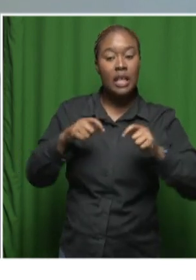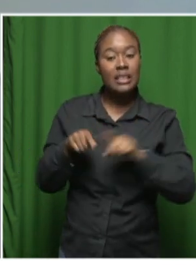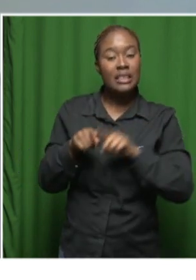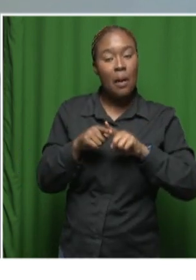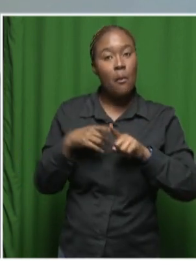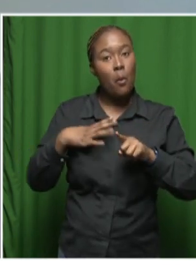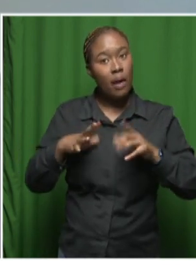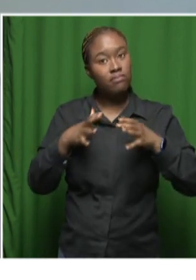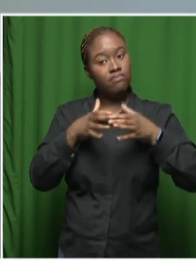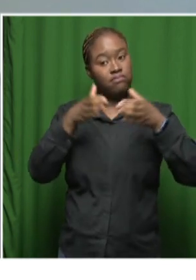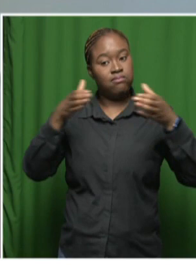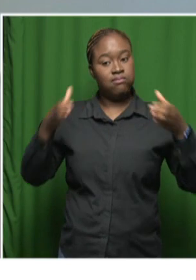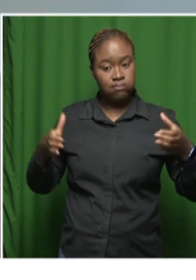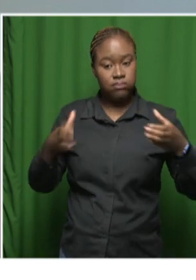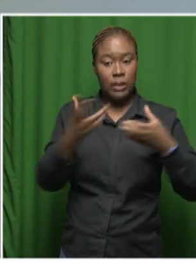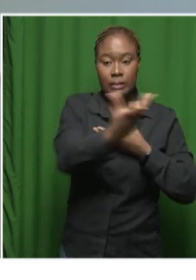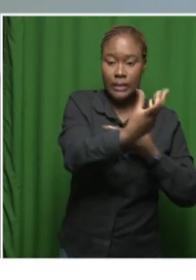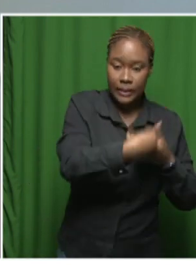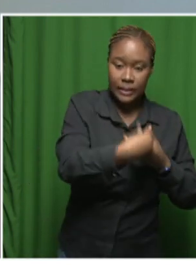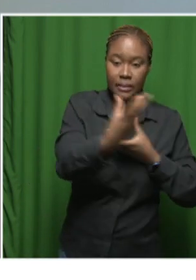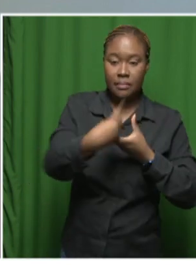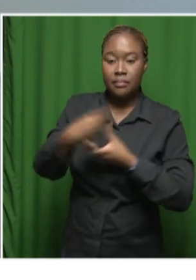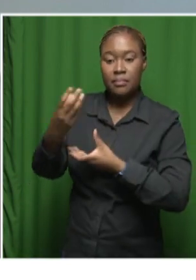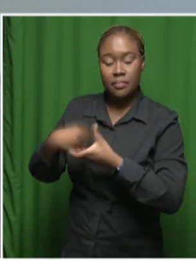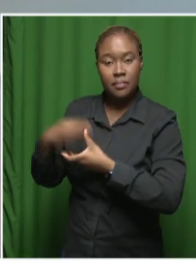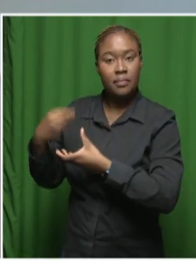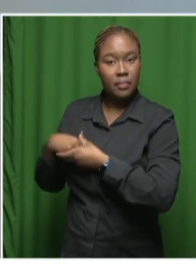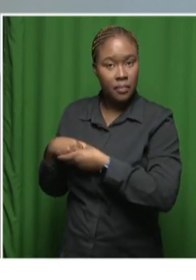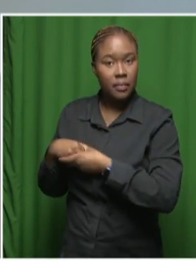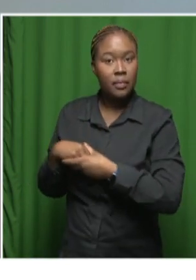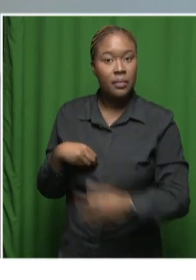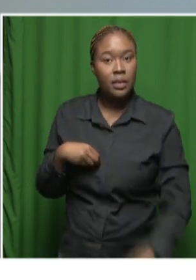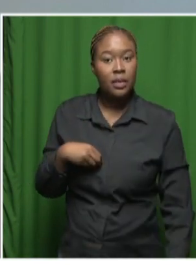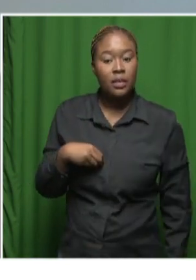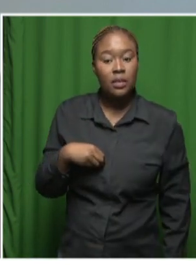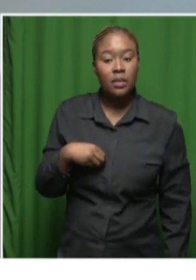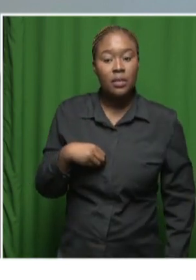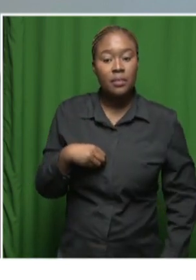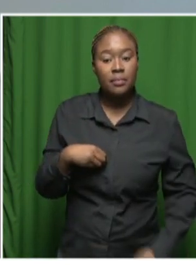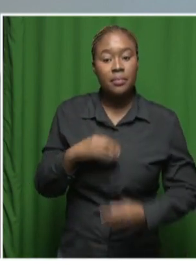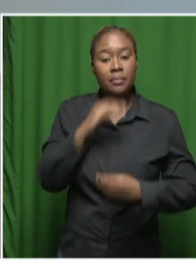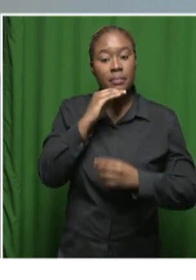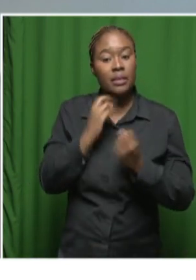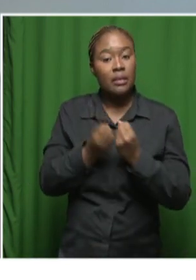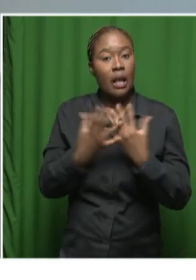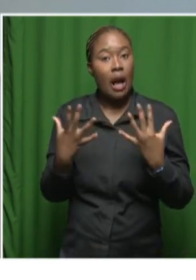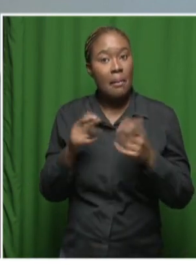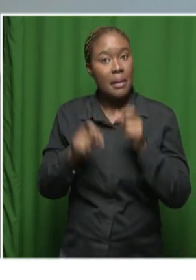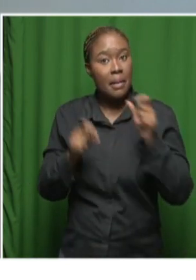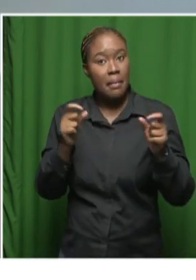possible in terms of how many people can come in and what skills they can offer us. And